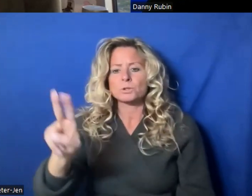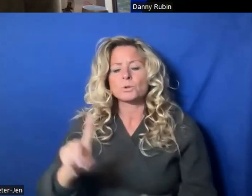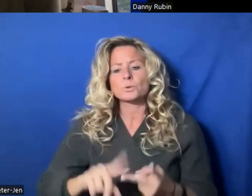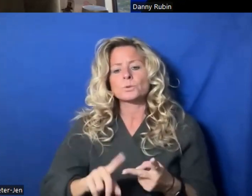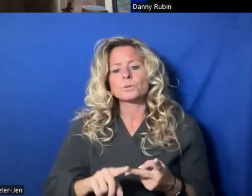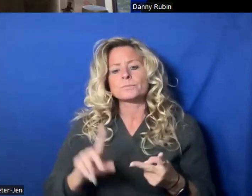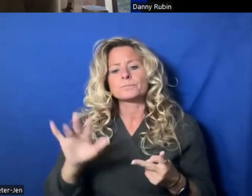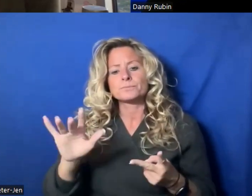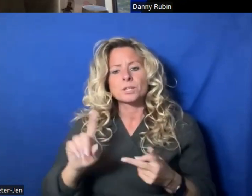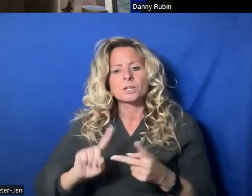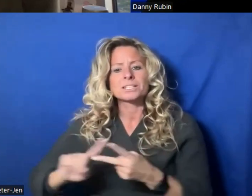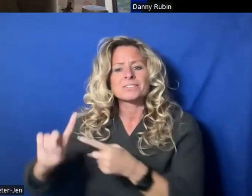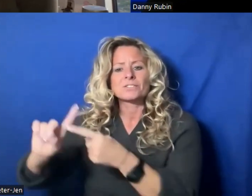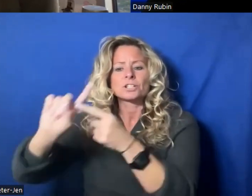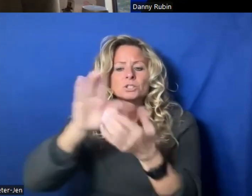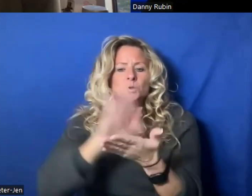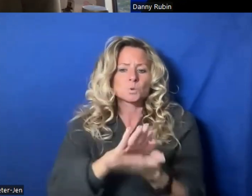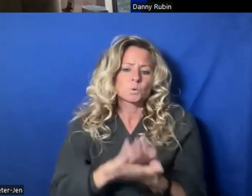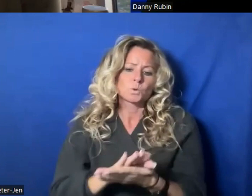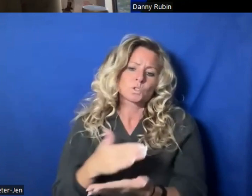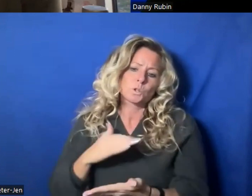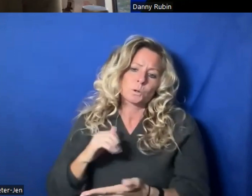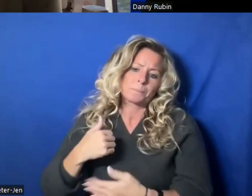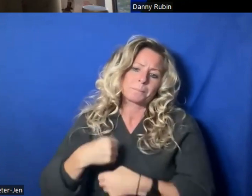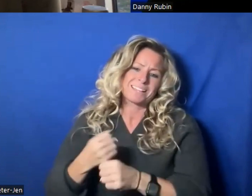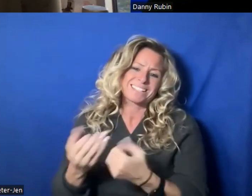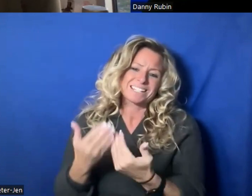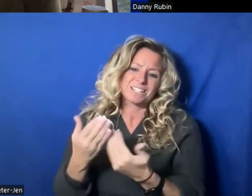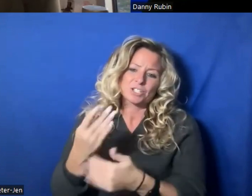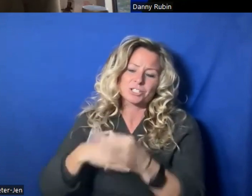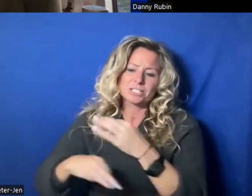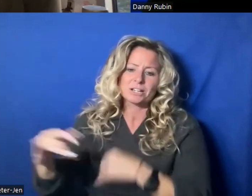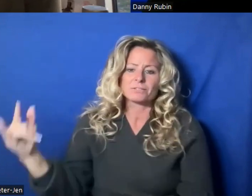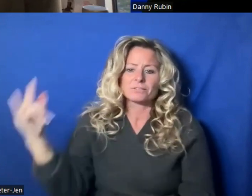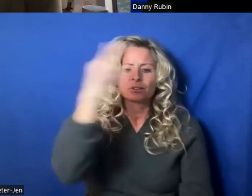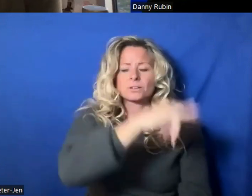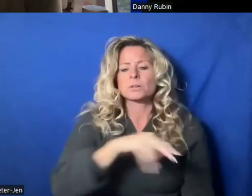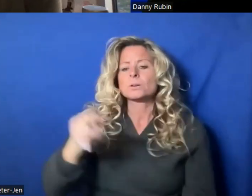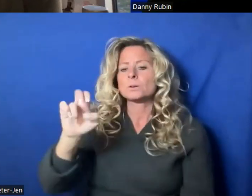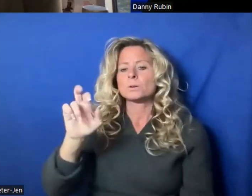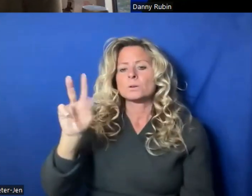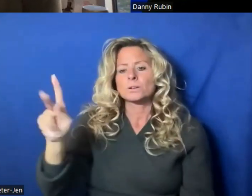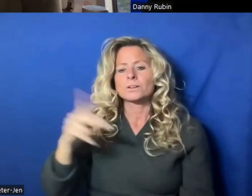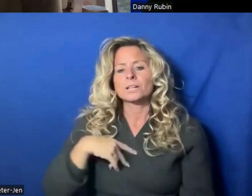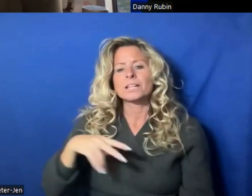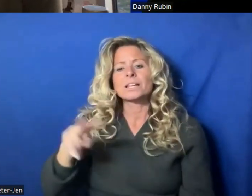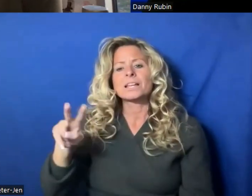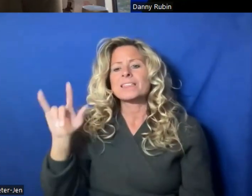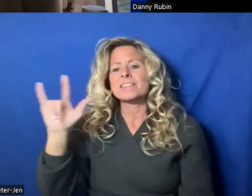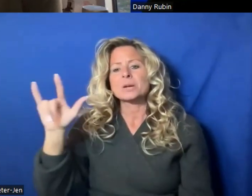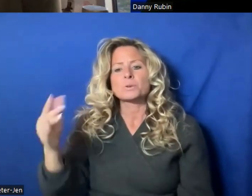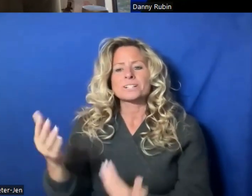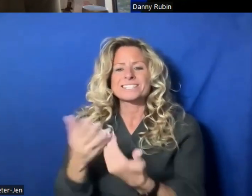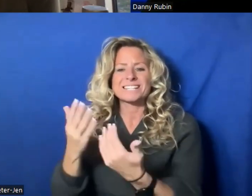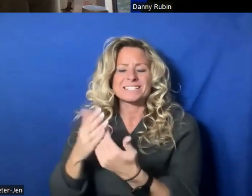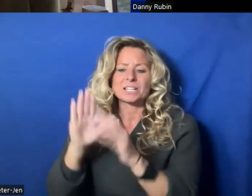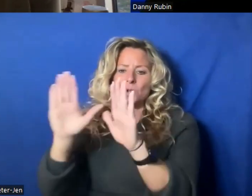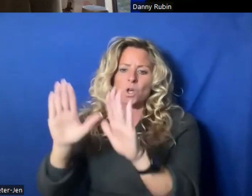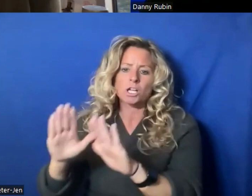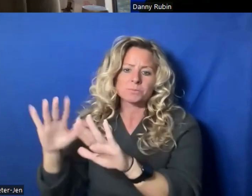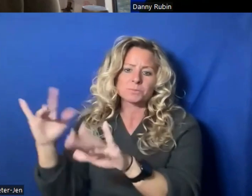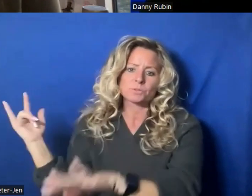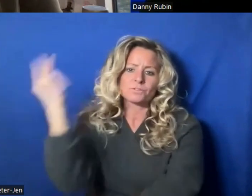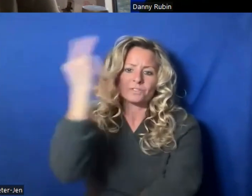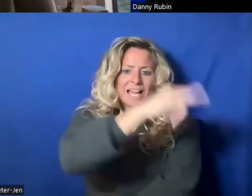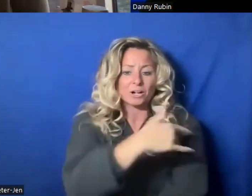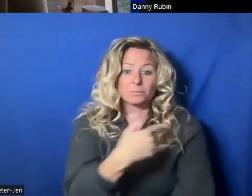around to some of the schools. So that makes it a little bit easier. Norfolk also, like, the airport's awesome and easy to get out of. So Yep. but